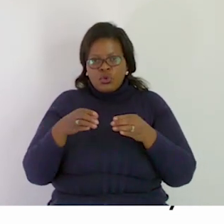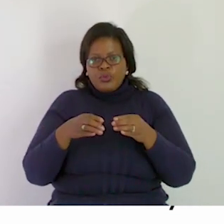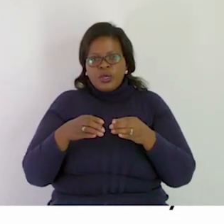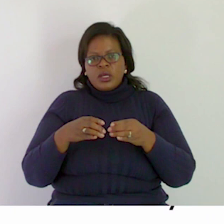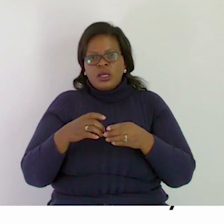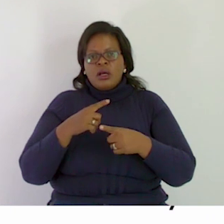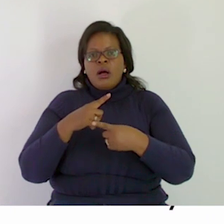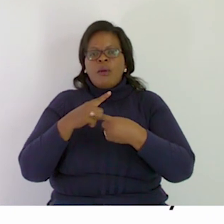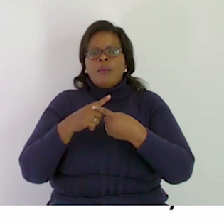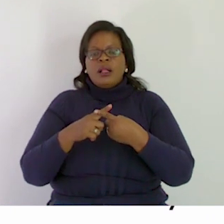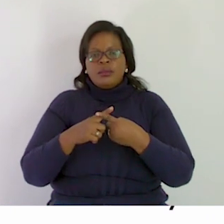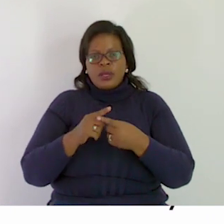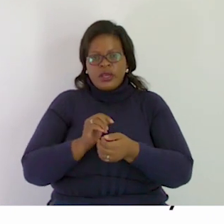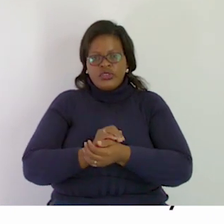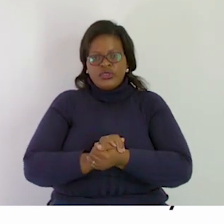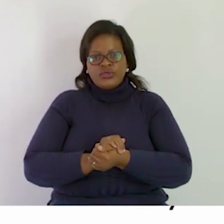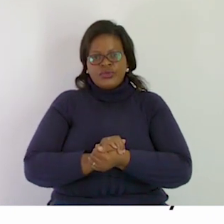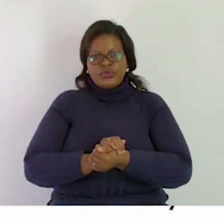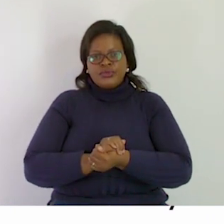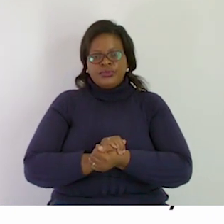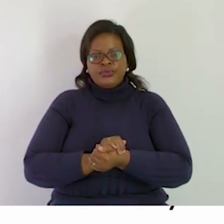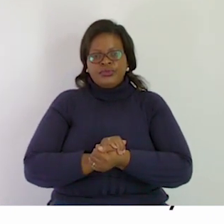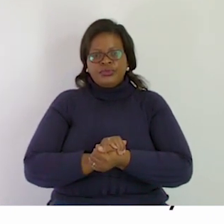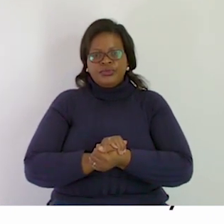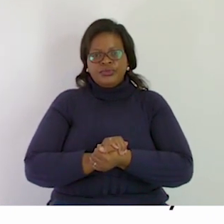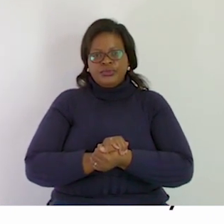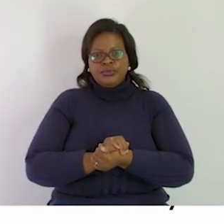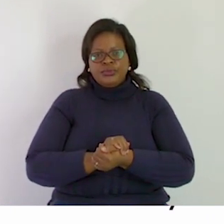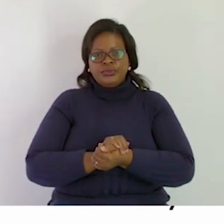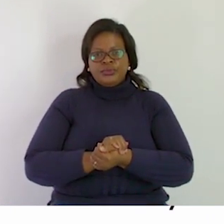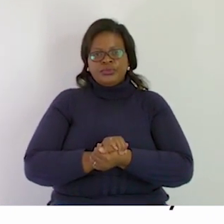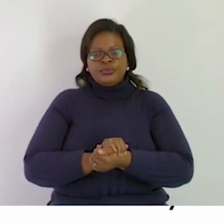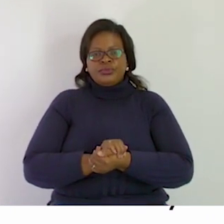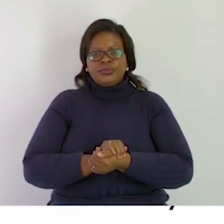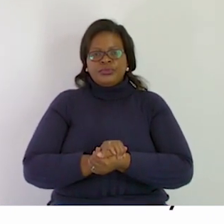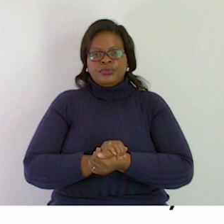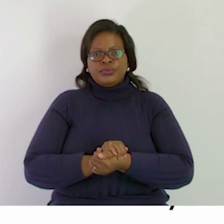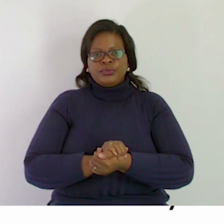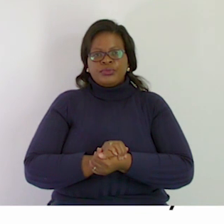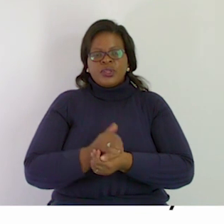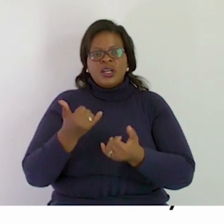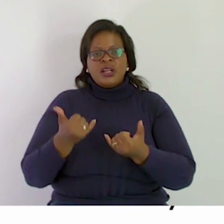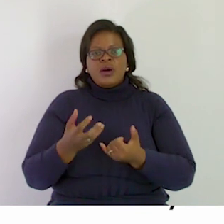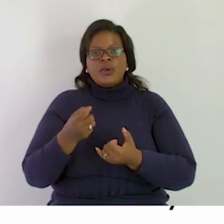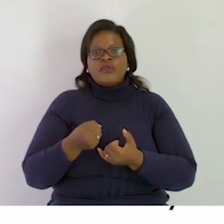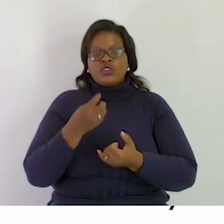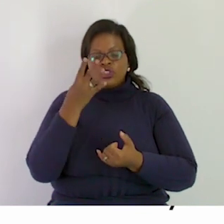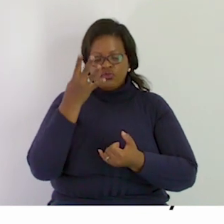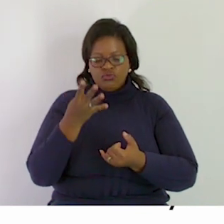of multiplication. All right? Notice that all 4 are